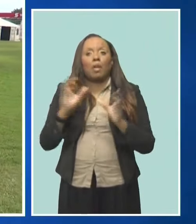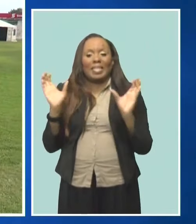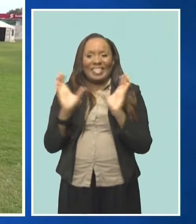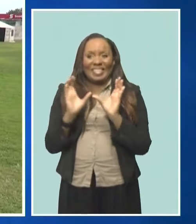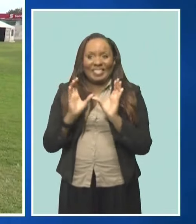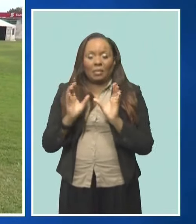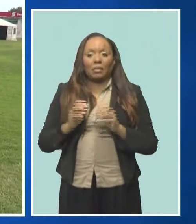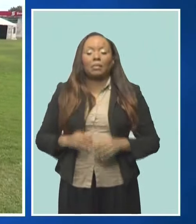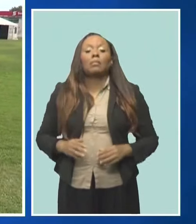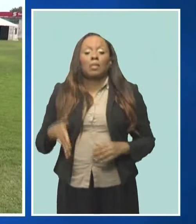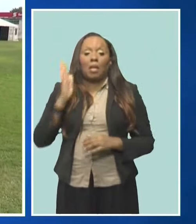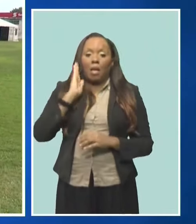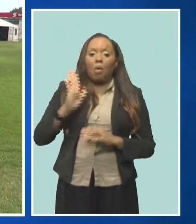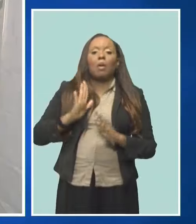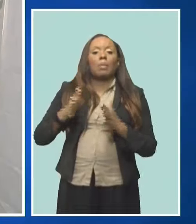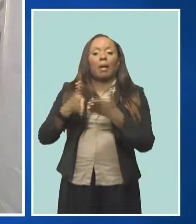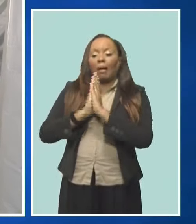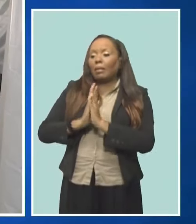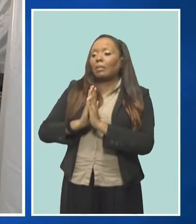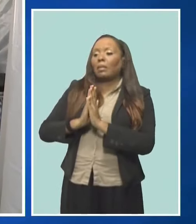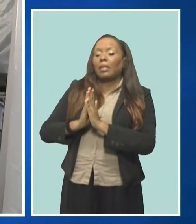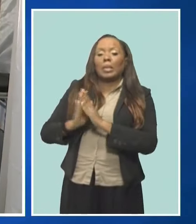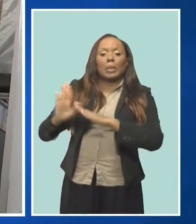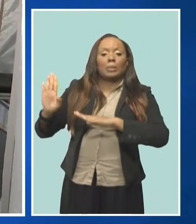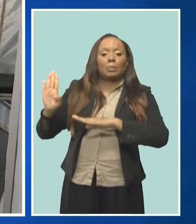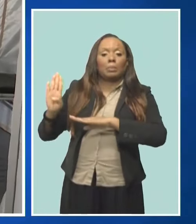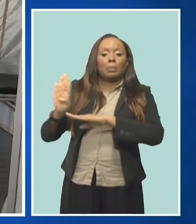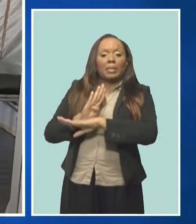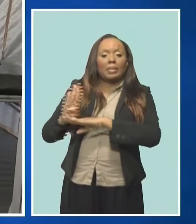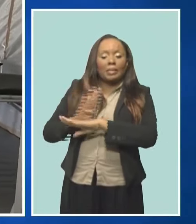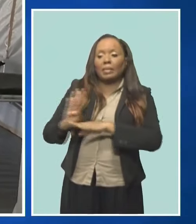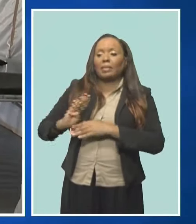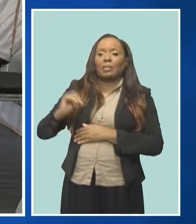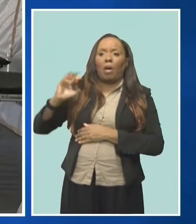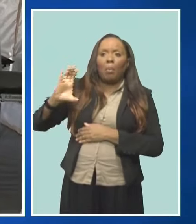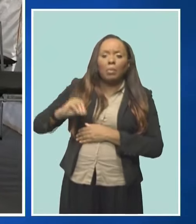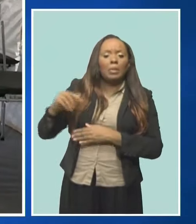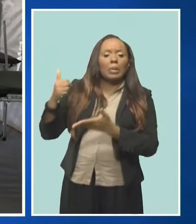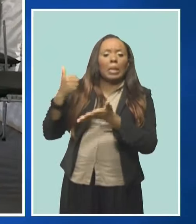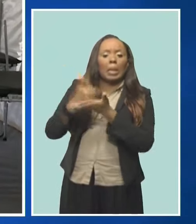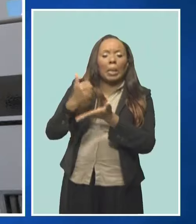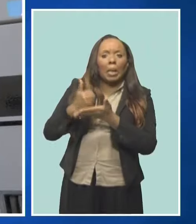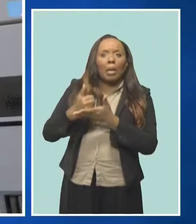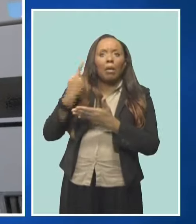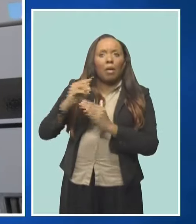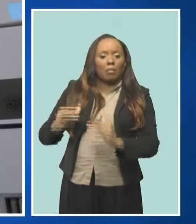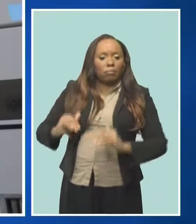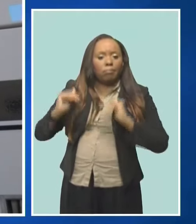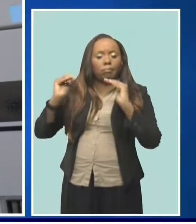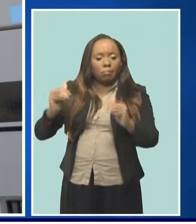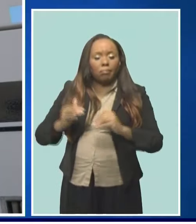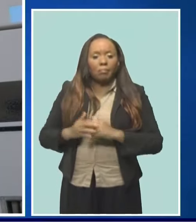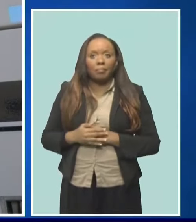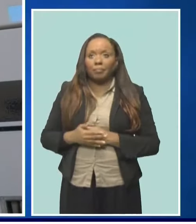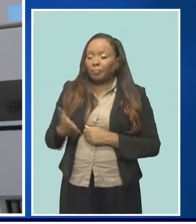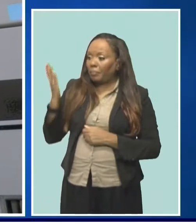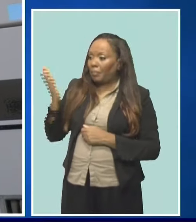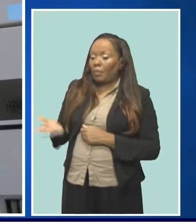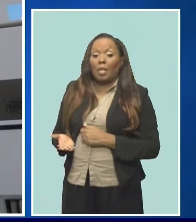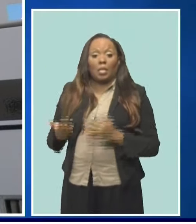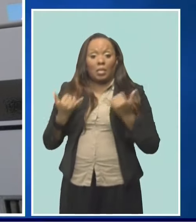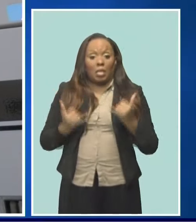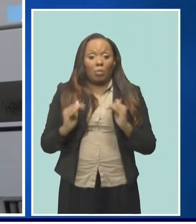be reaching out to corporate Barbados to assist in getting them to the Level 2 certification. We want to look to move from a Level 1 to a